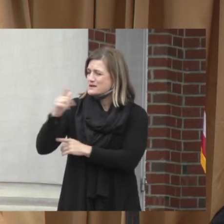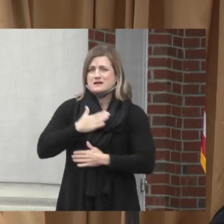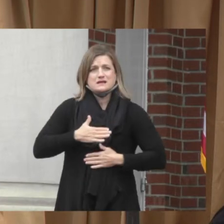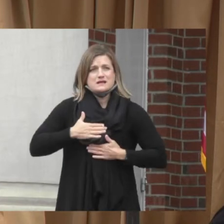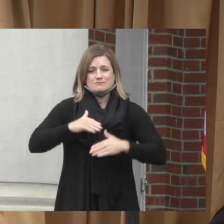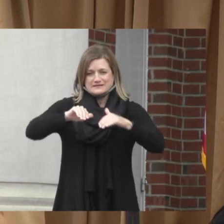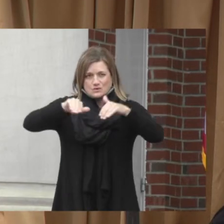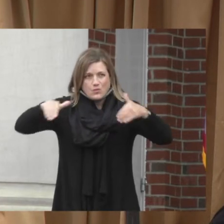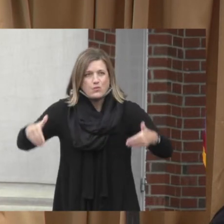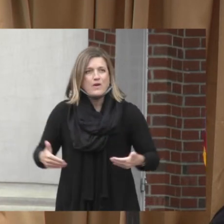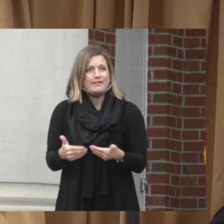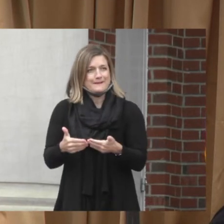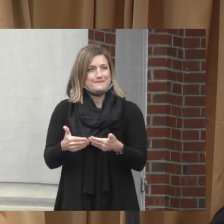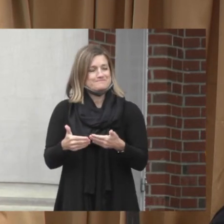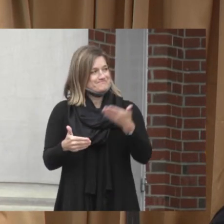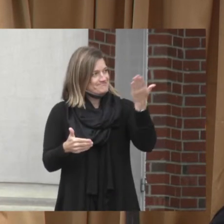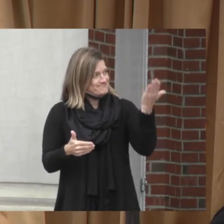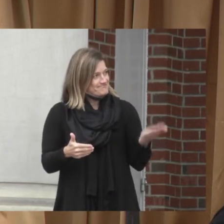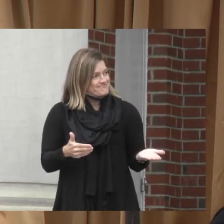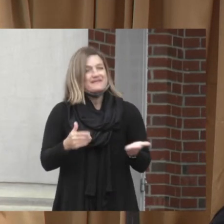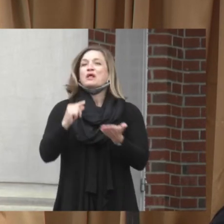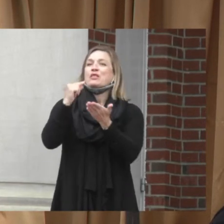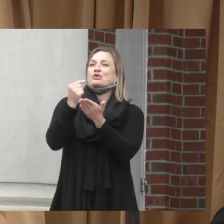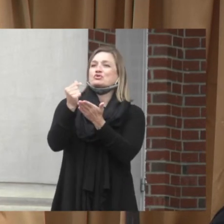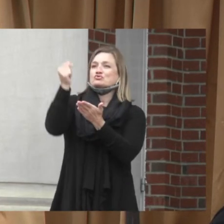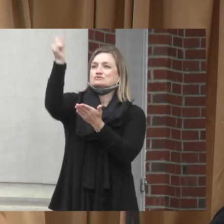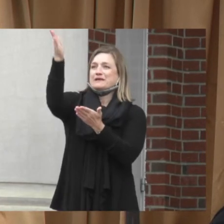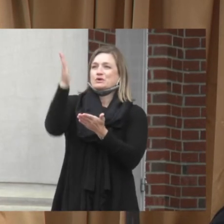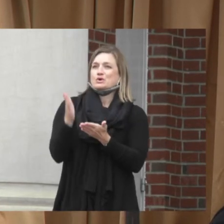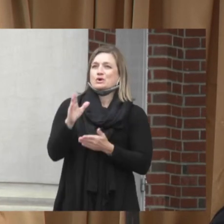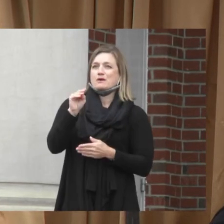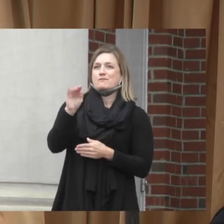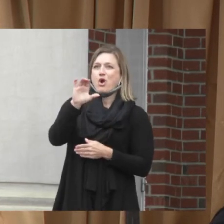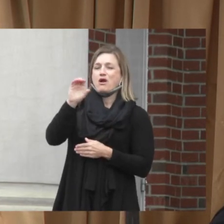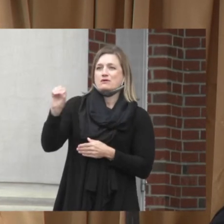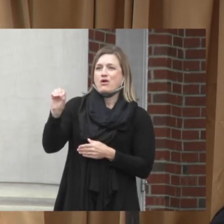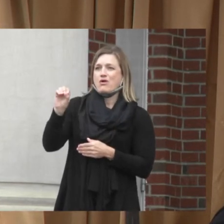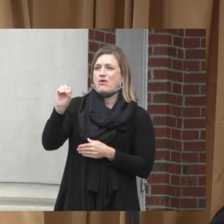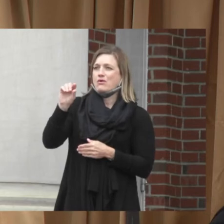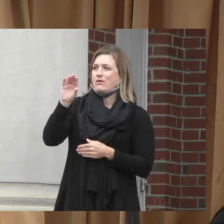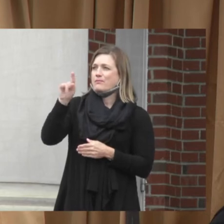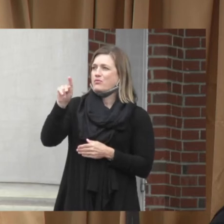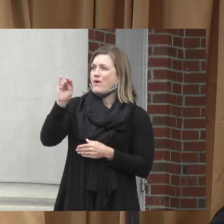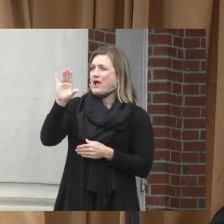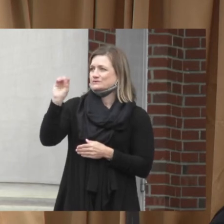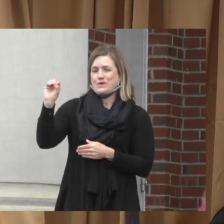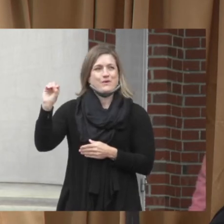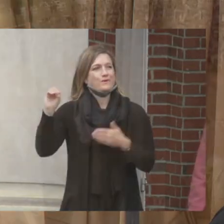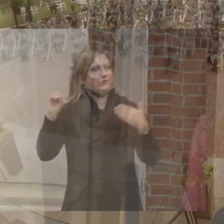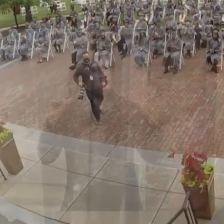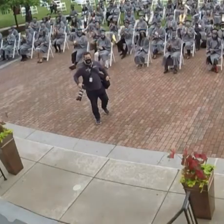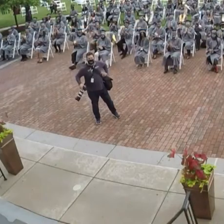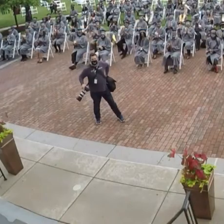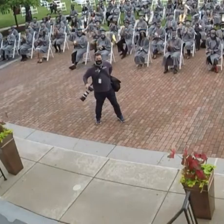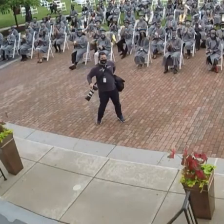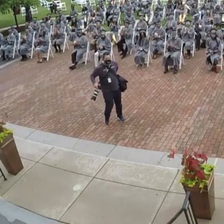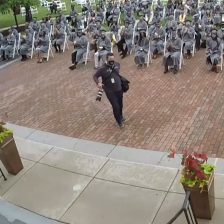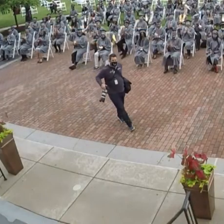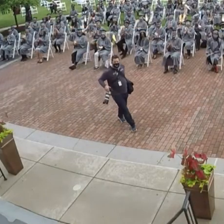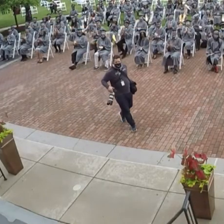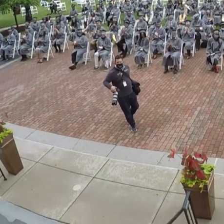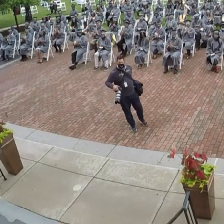welcome, and as I introduce our graduate speaker, Marco Gallardo Cuervo. Marco?